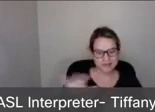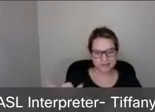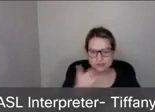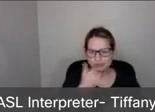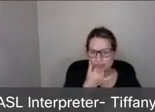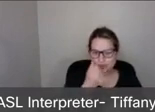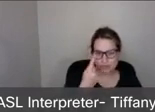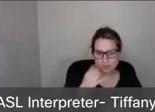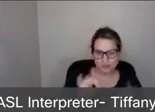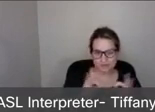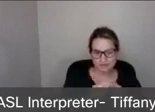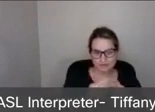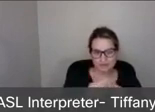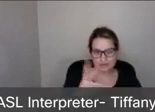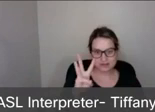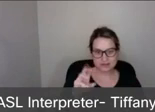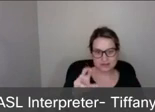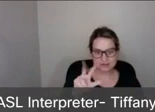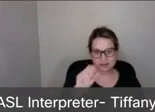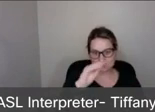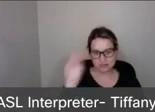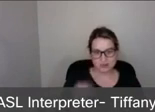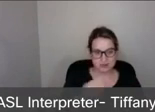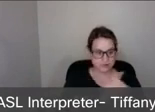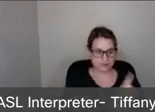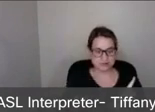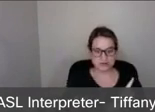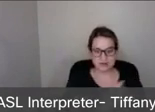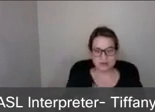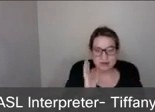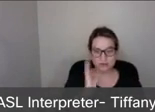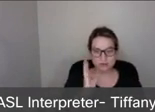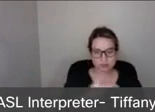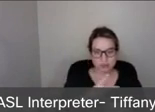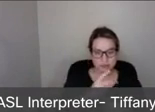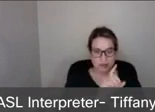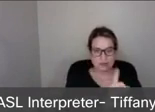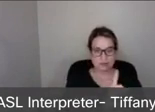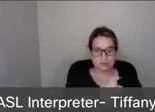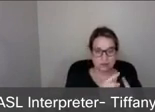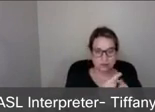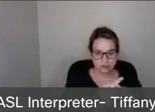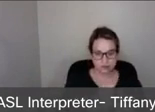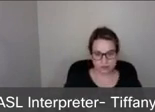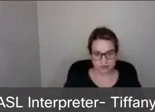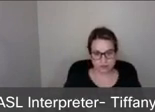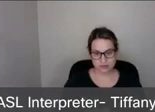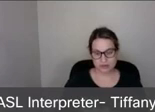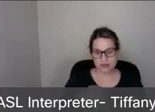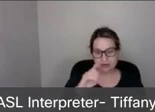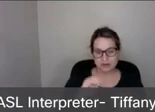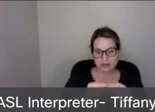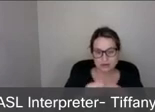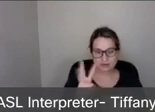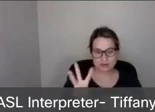thing, Flagstaff is 63% Democrat. This is going to be, maintain a Democrat district. This is District 6 is a